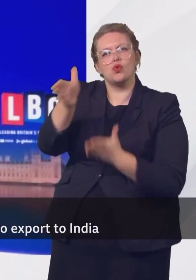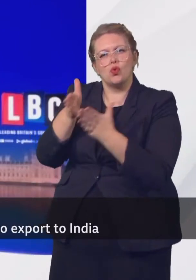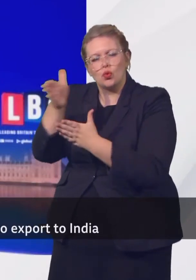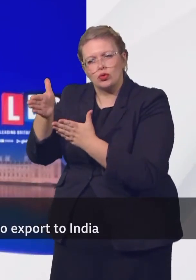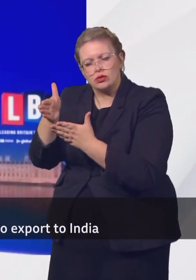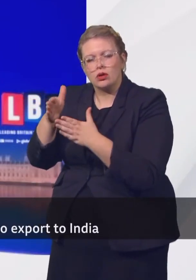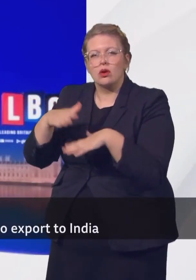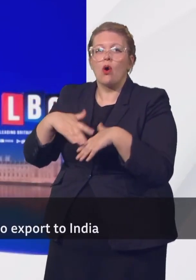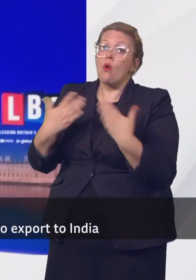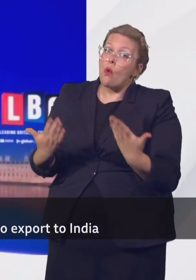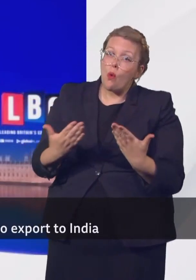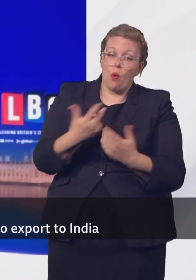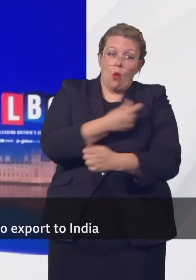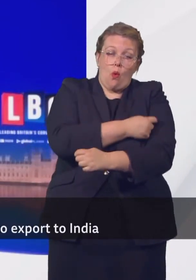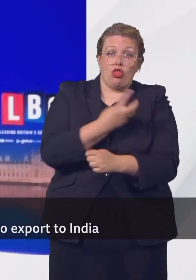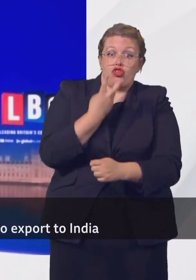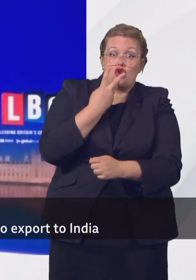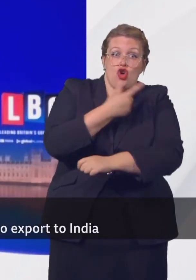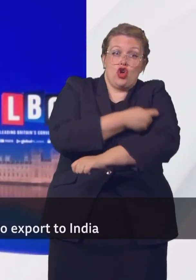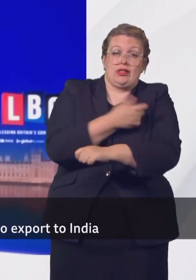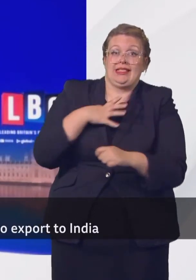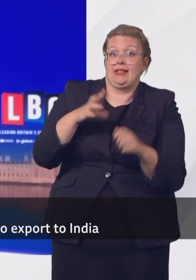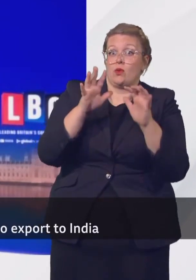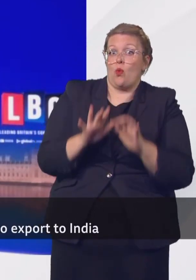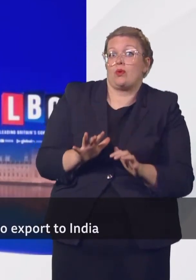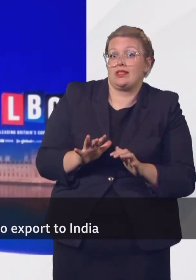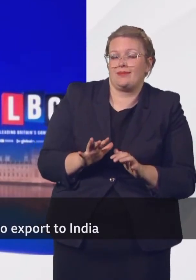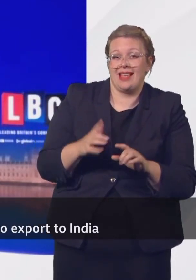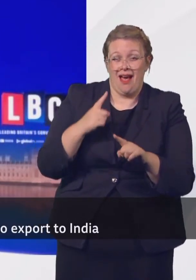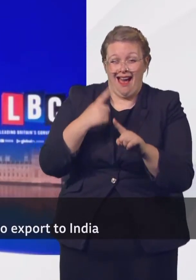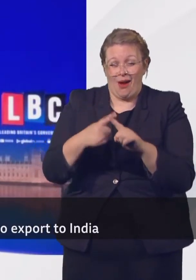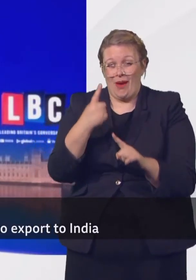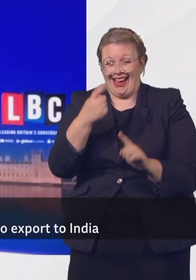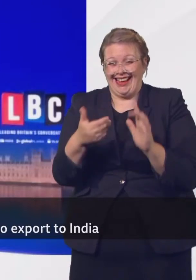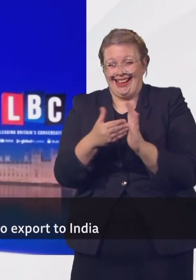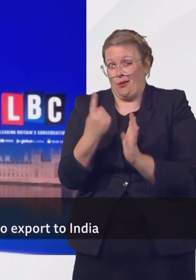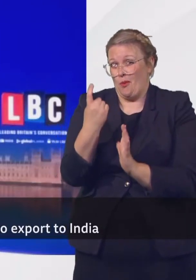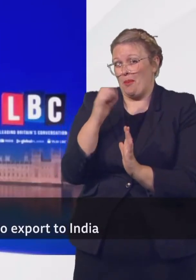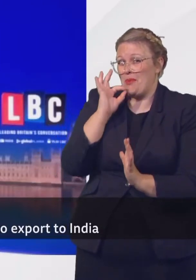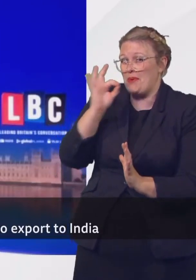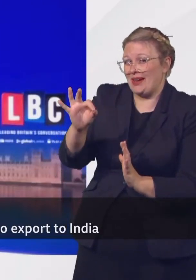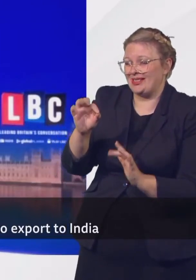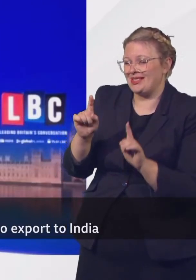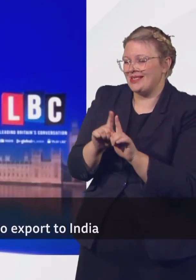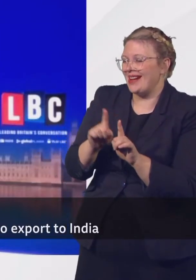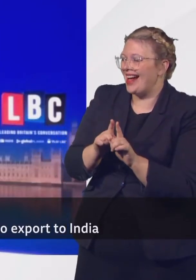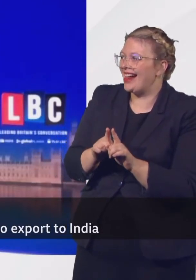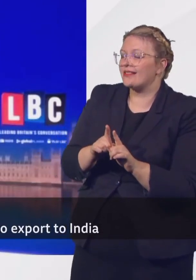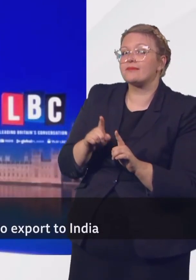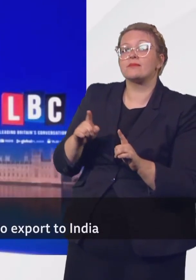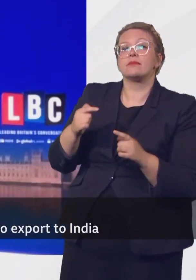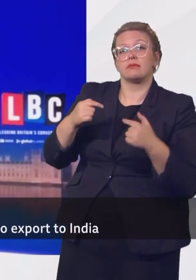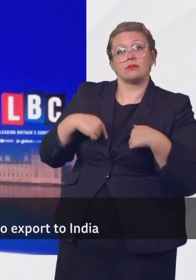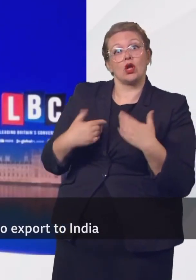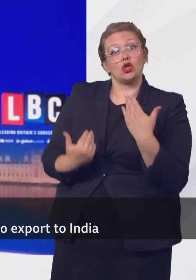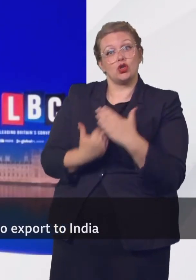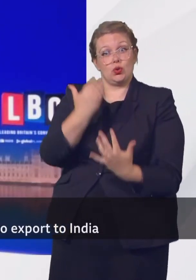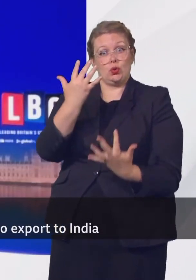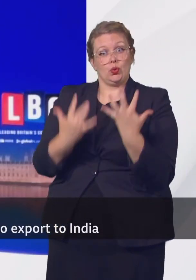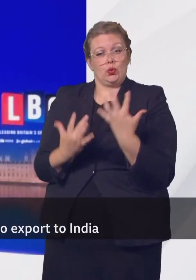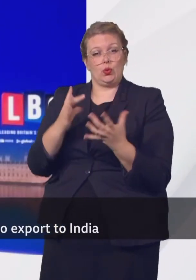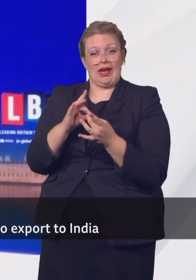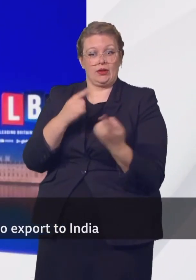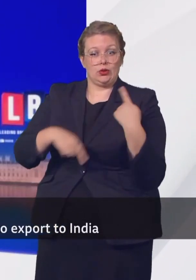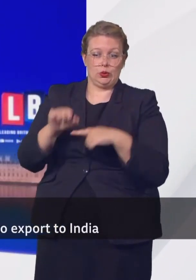program this autumn? And if I could just ask a very cheeky quick one to Professor Van-Tam, given that antibody data, Professor,